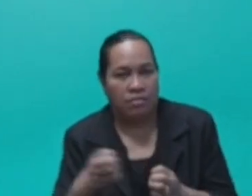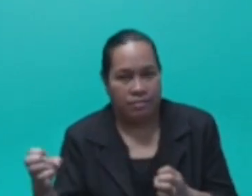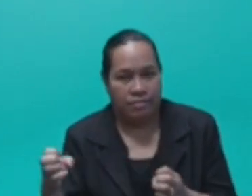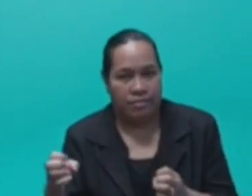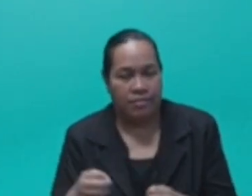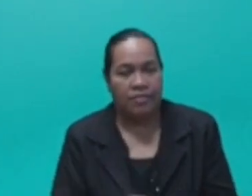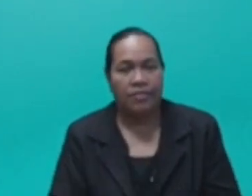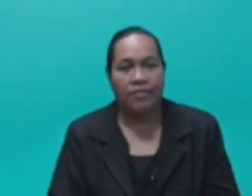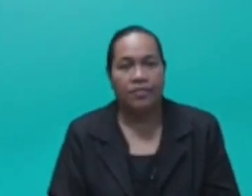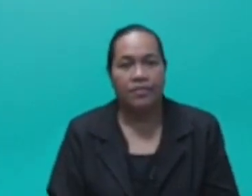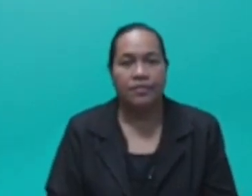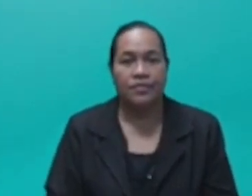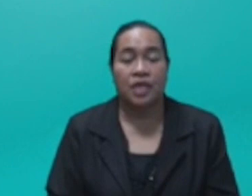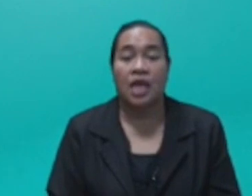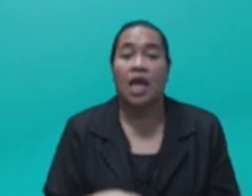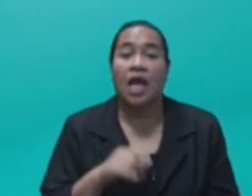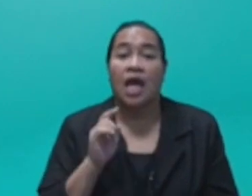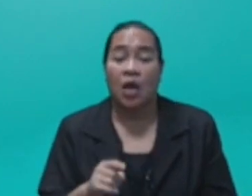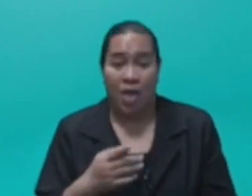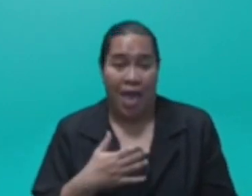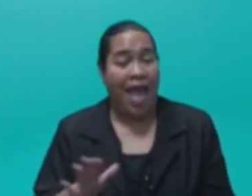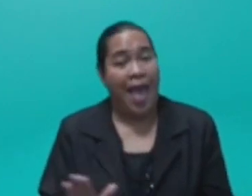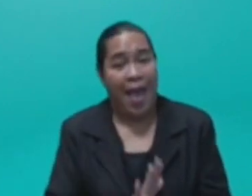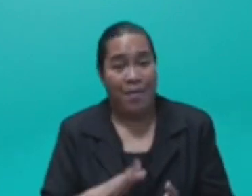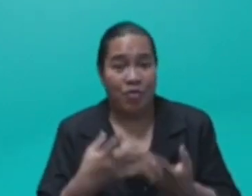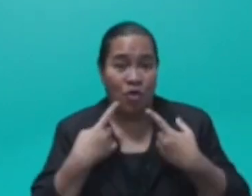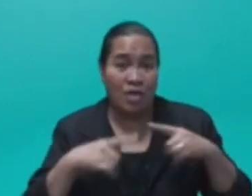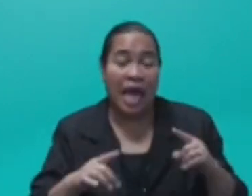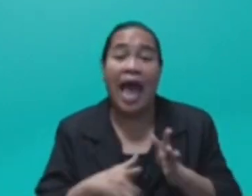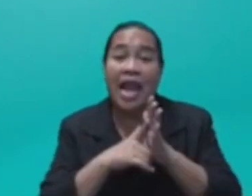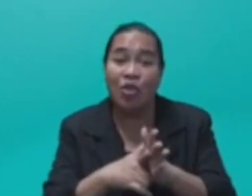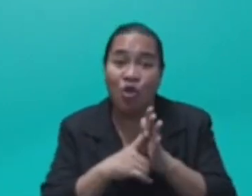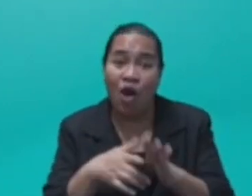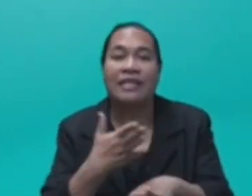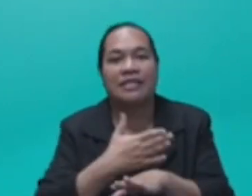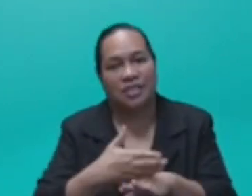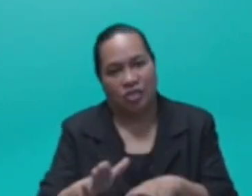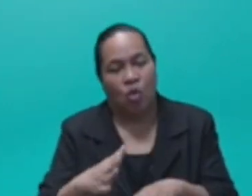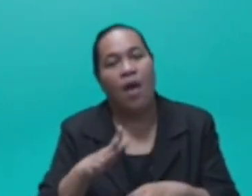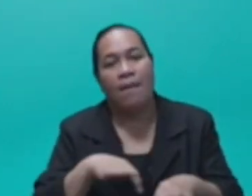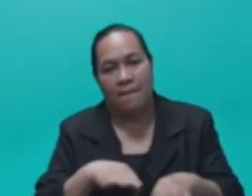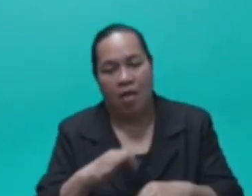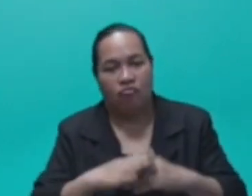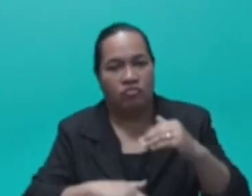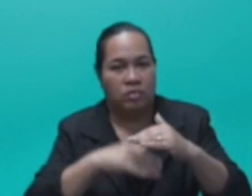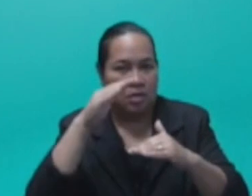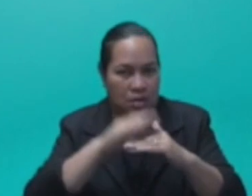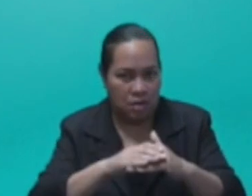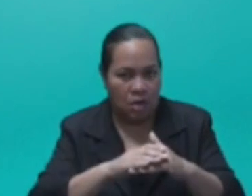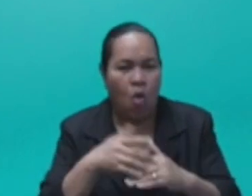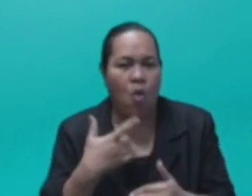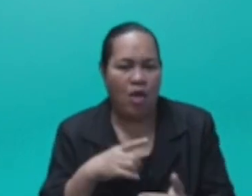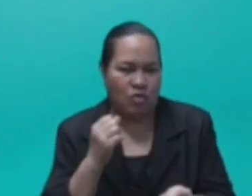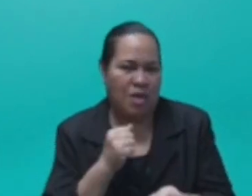in that region. We are proud to announce the construction of a new Lotoka Court complex, which will provide modern facilities to